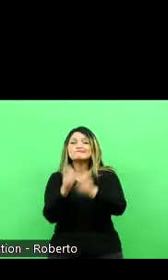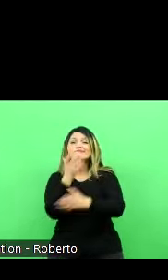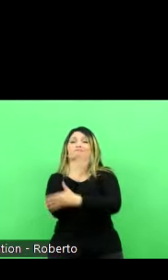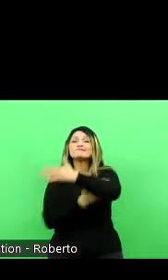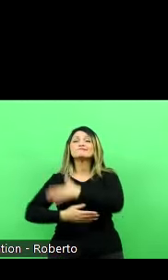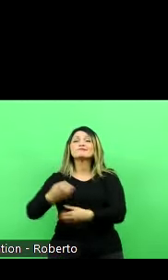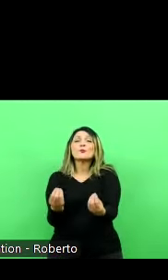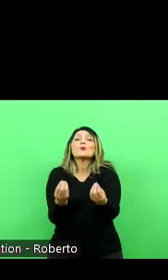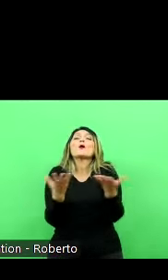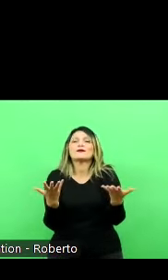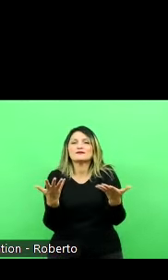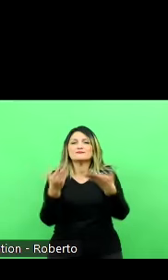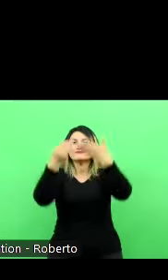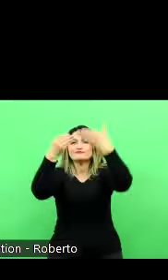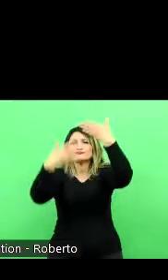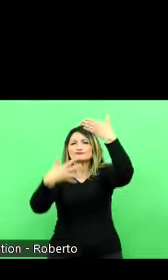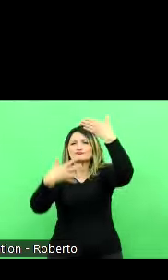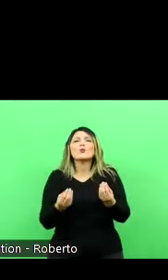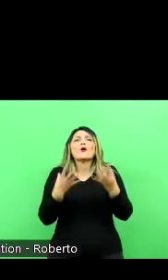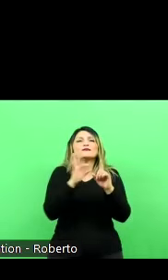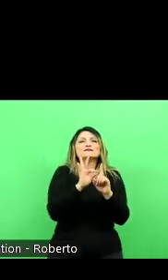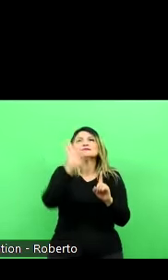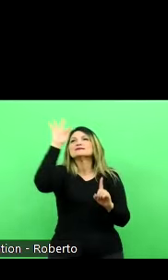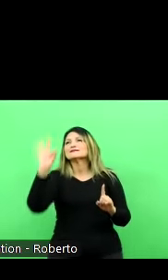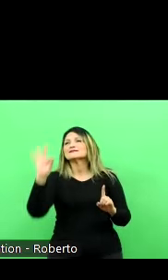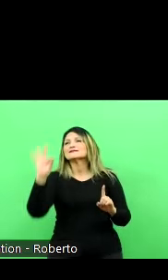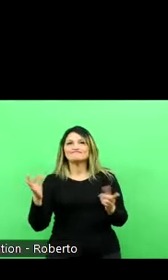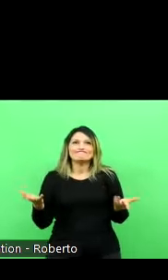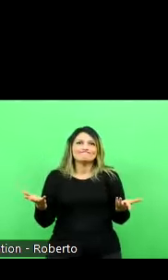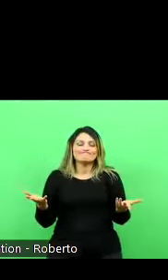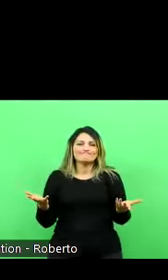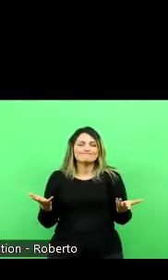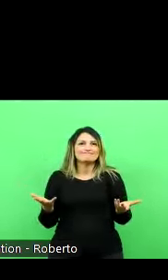participation of people with disabilities in decision-making.